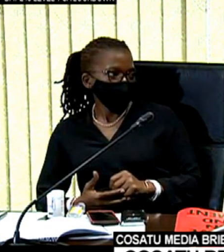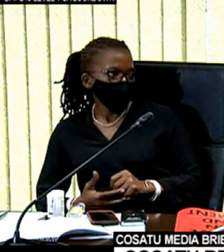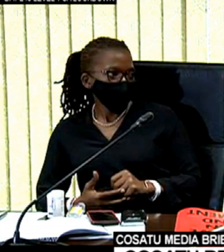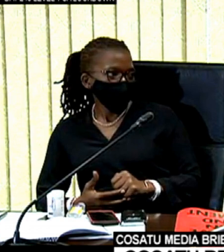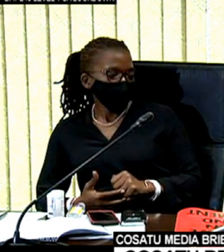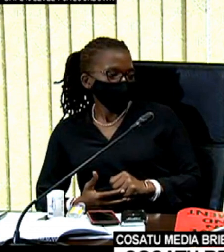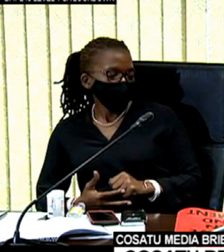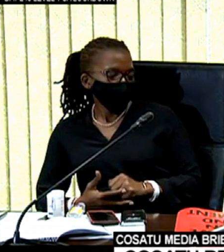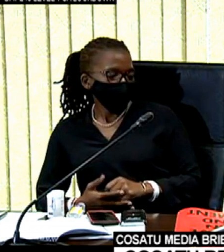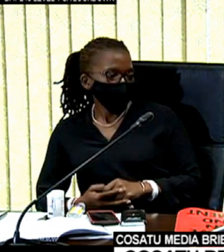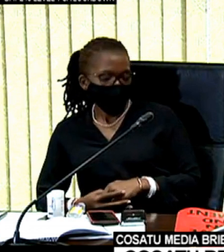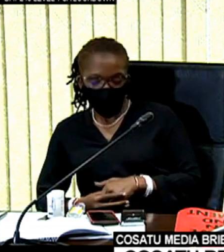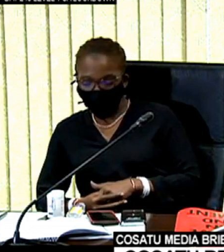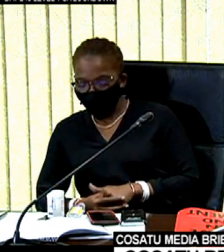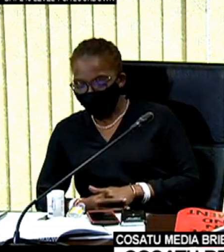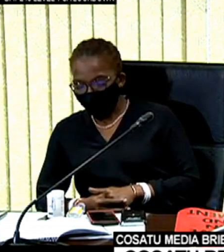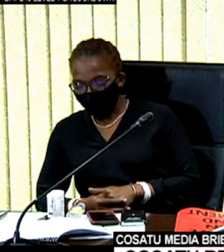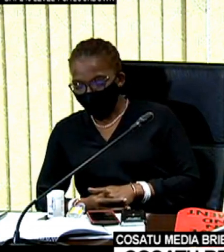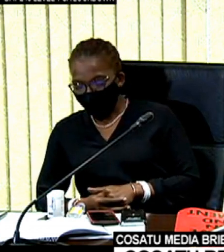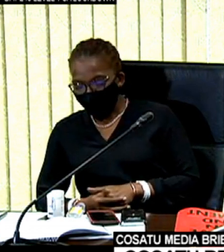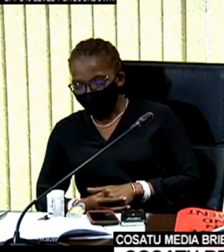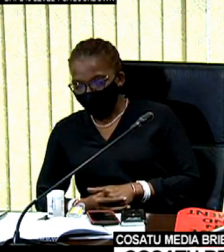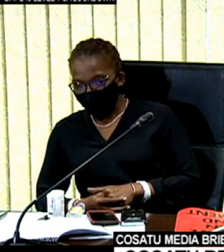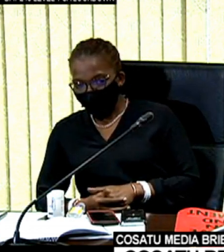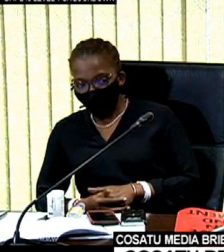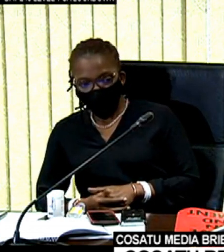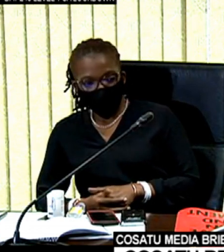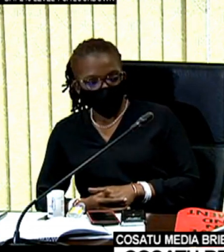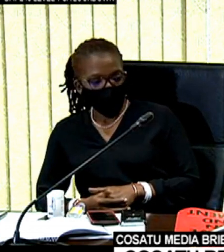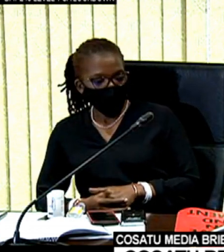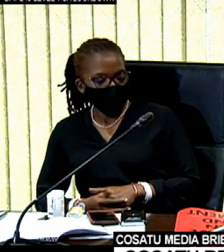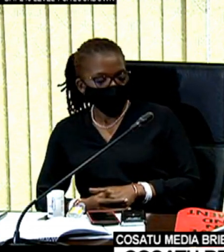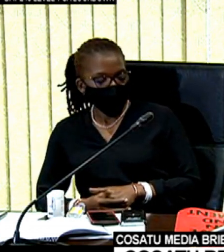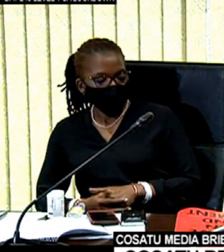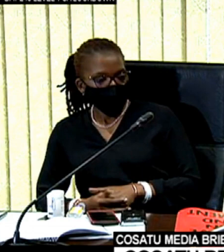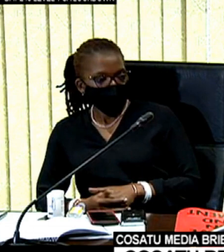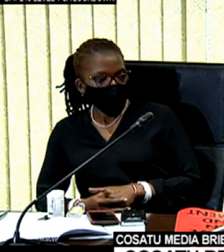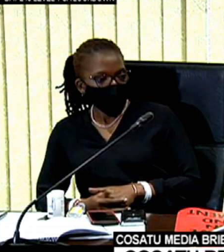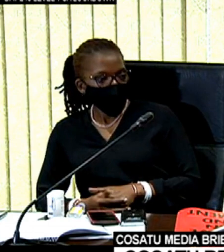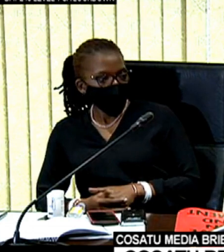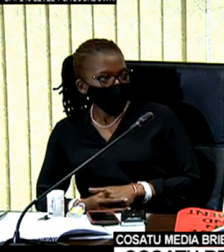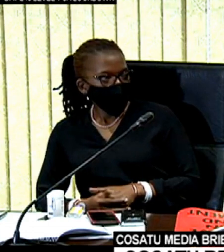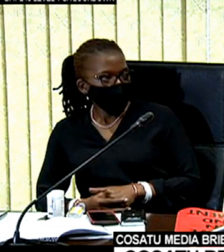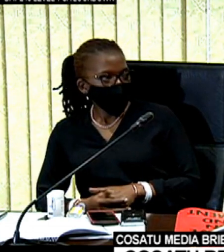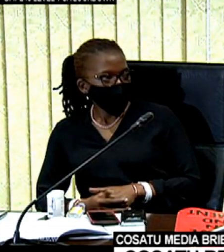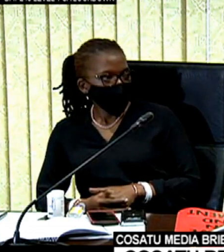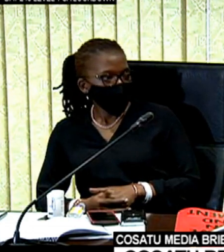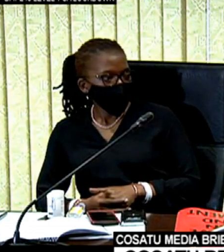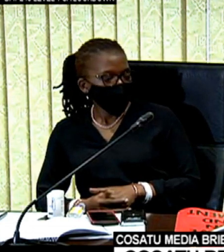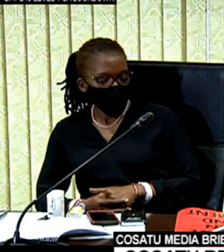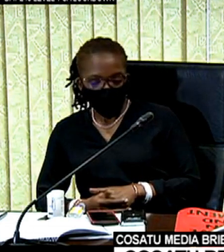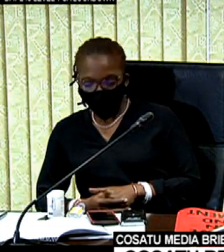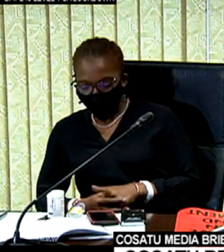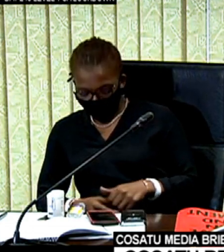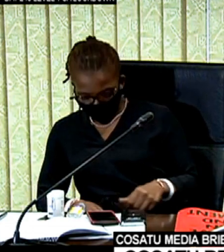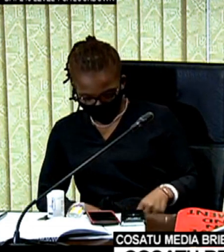asleep from 1994 and when neoliberals sat in this country. We did criticize Mandela. Fortunately, Mandela understood this thing,